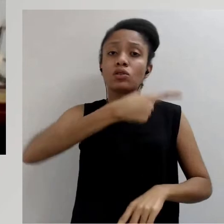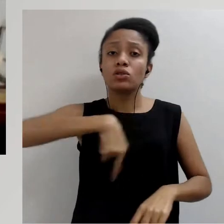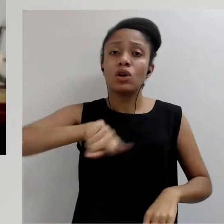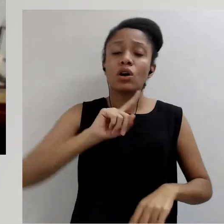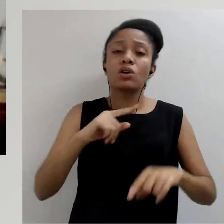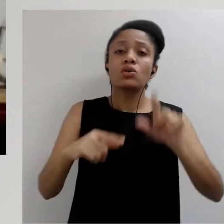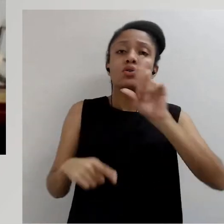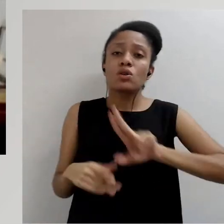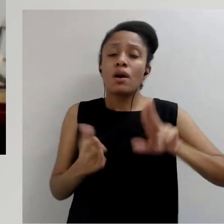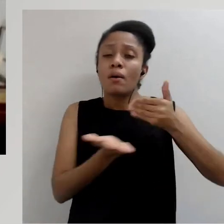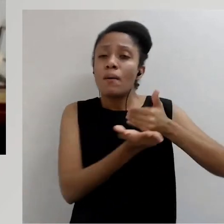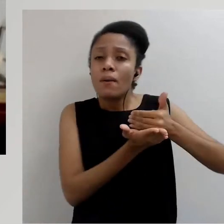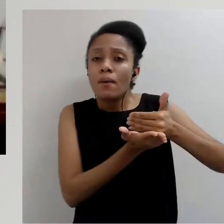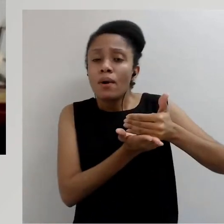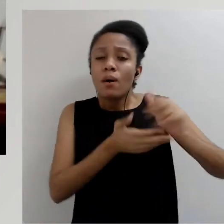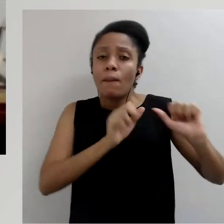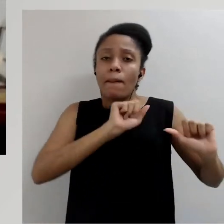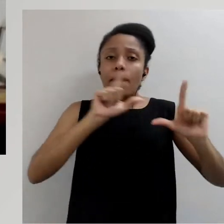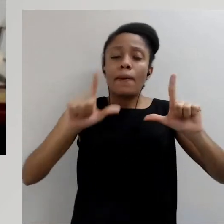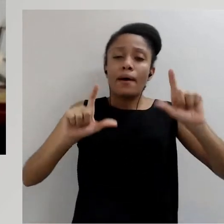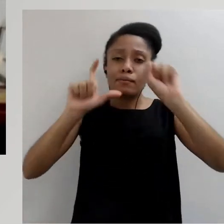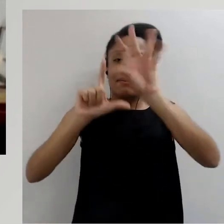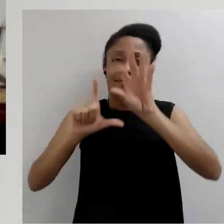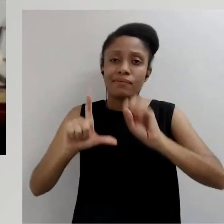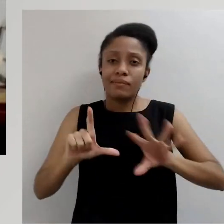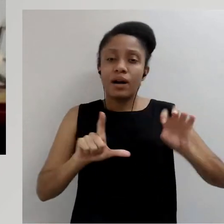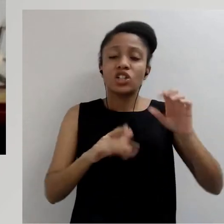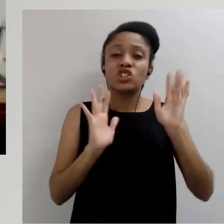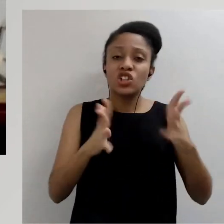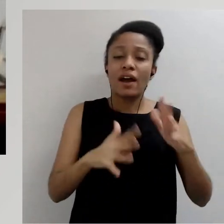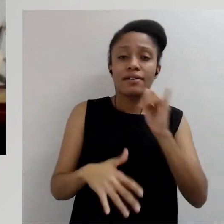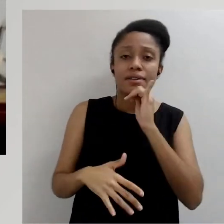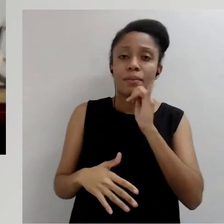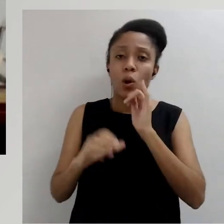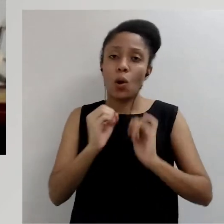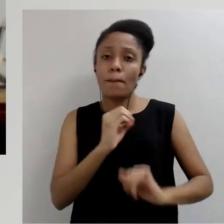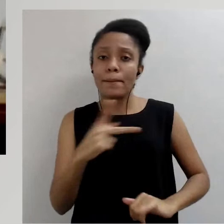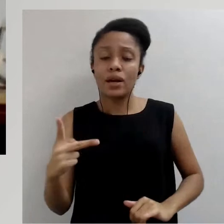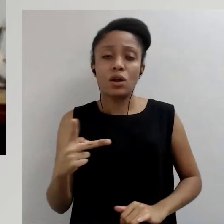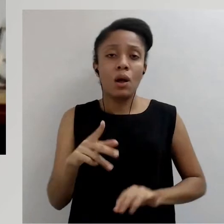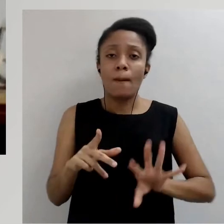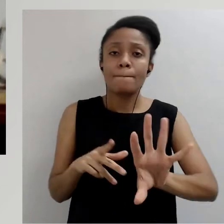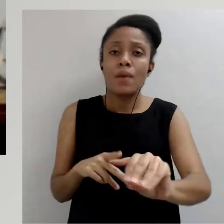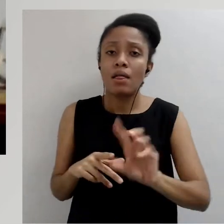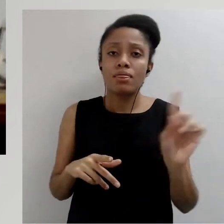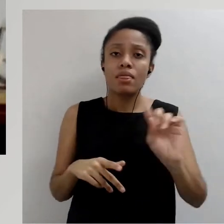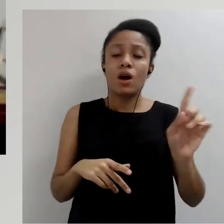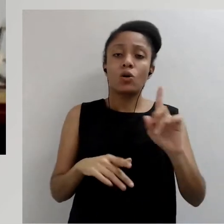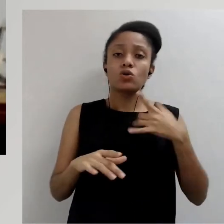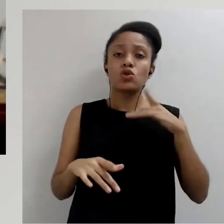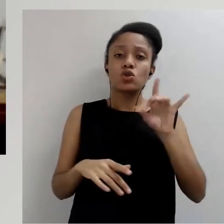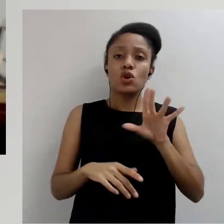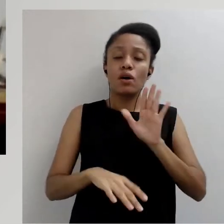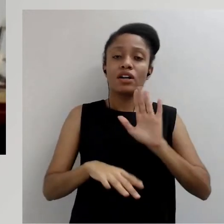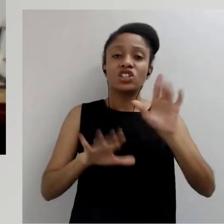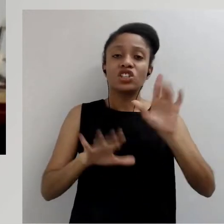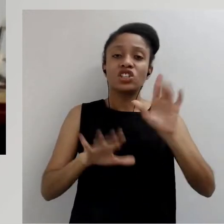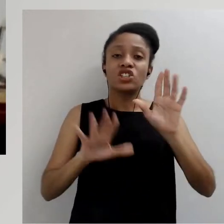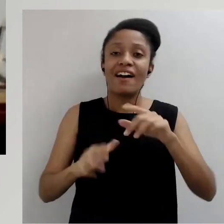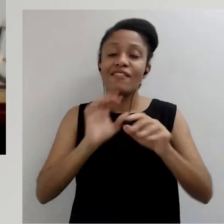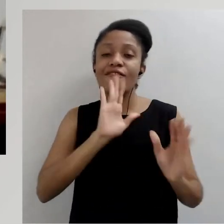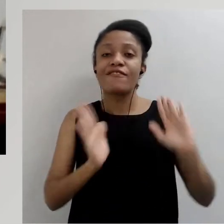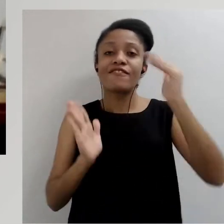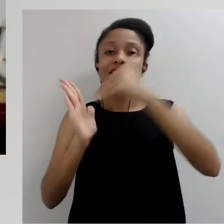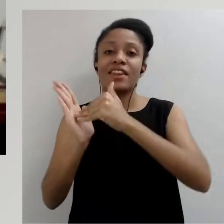our workflow from the file preparation, and many times the operator doesn't even touch that. And when